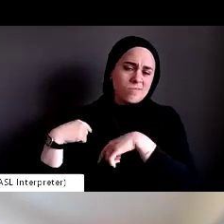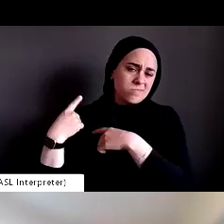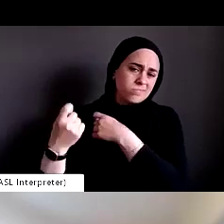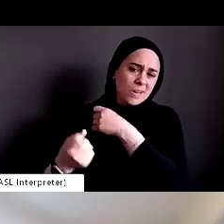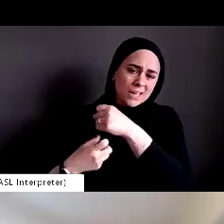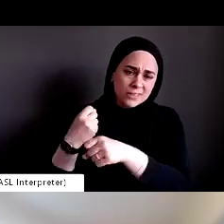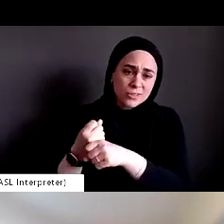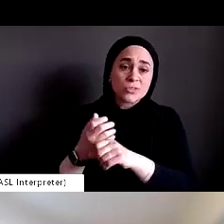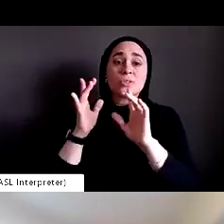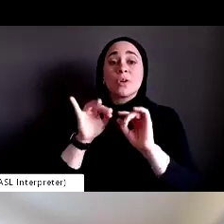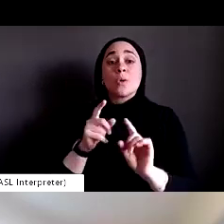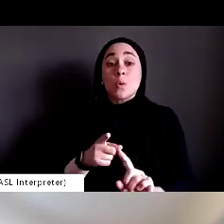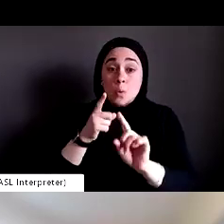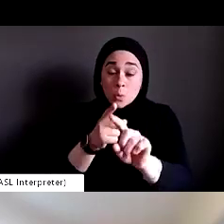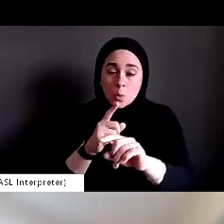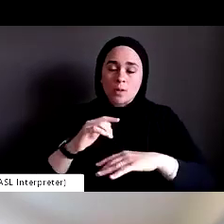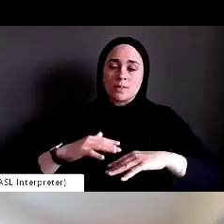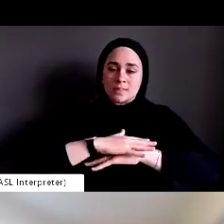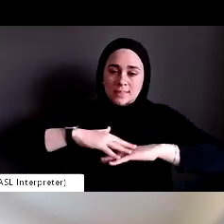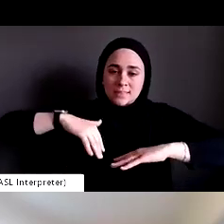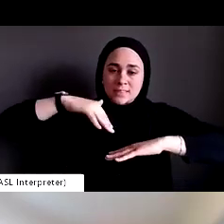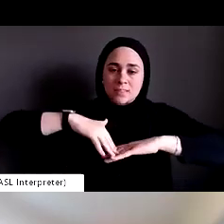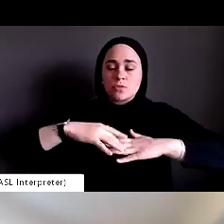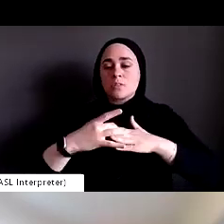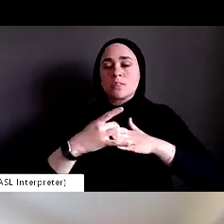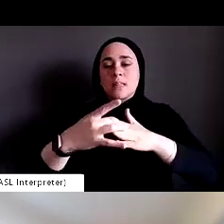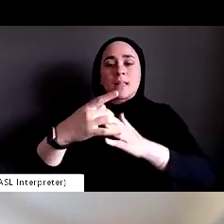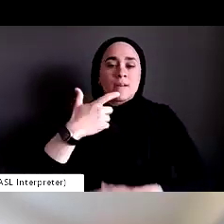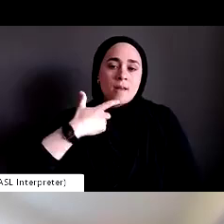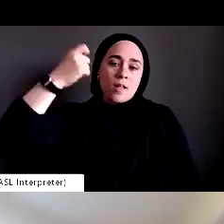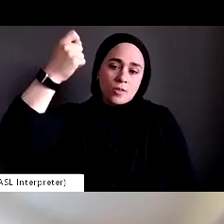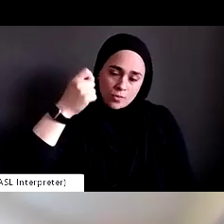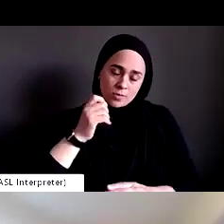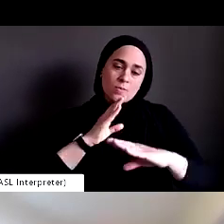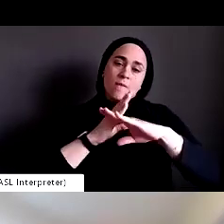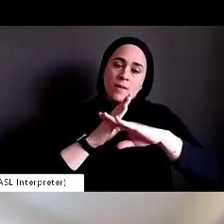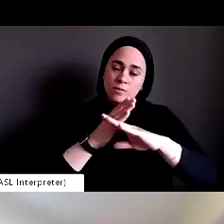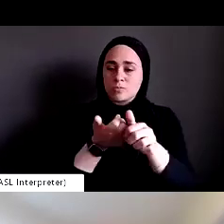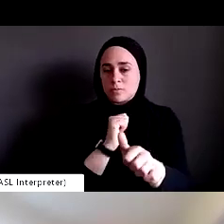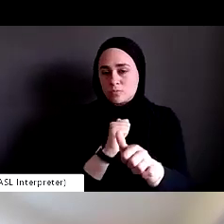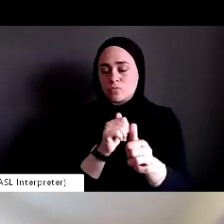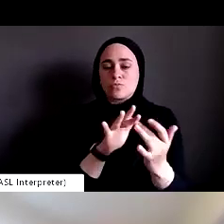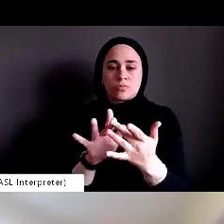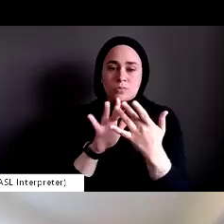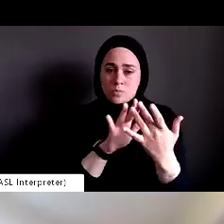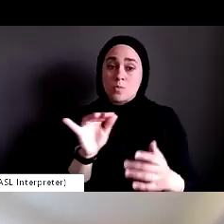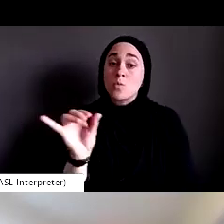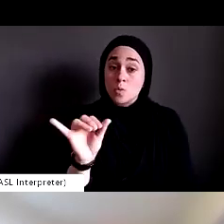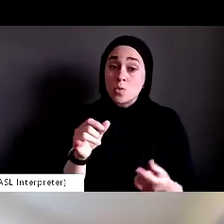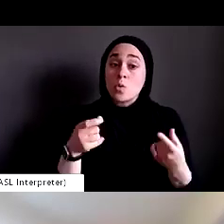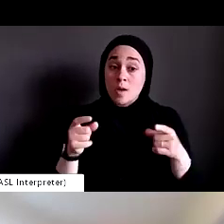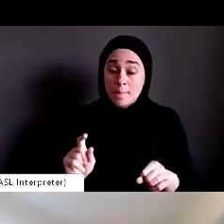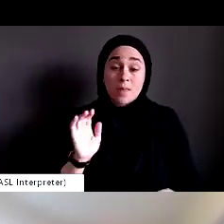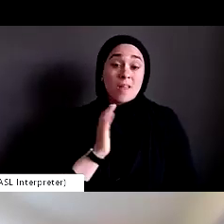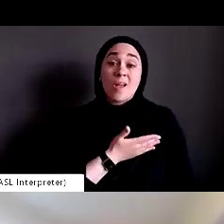an Indigenous-led elder abuse prevention network as well, or networks, I should say, that are also happening. Our organization and